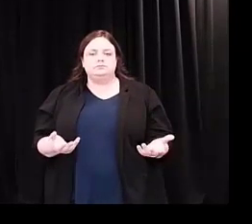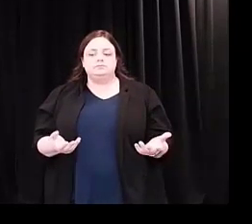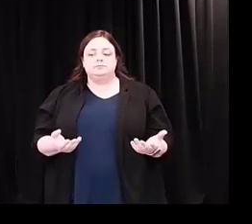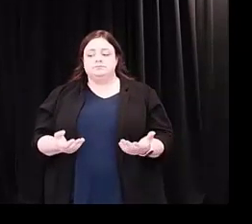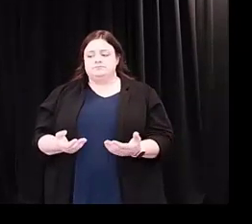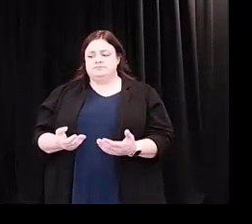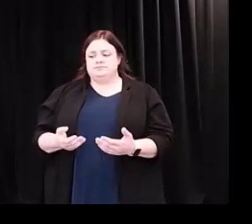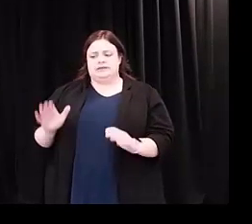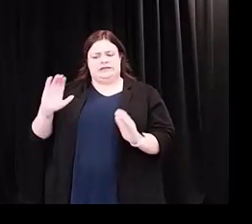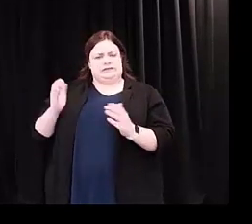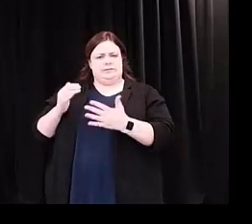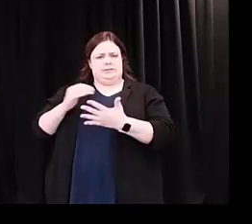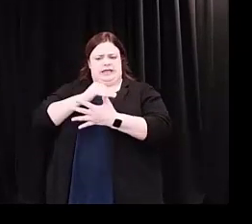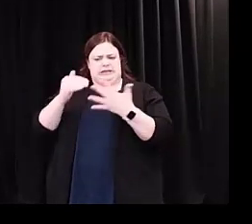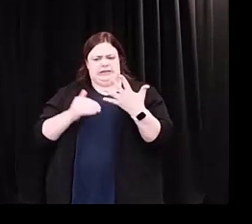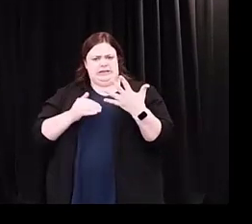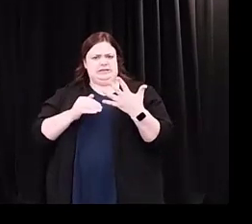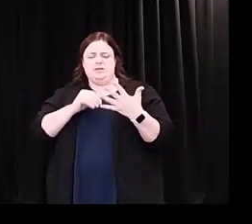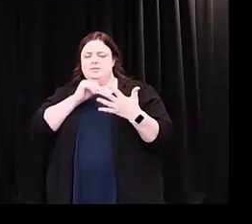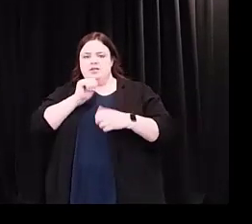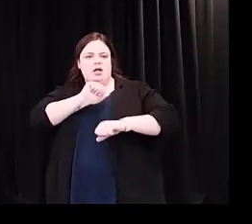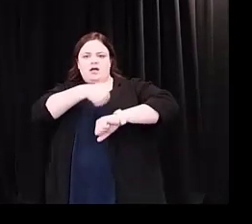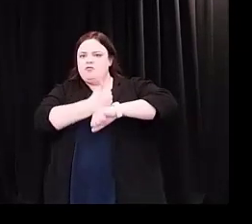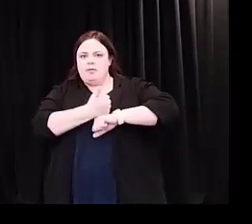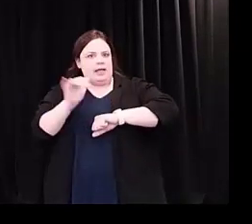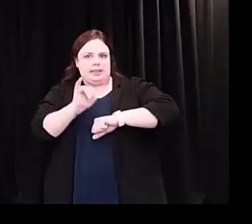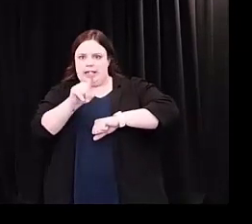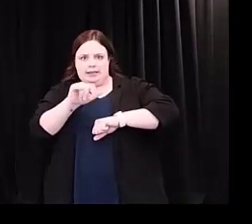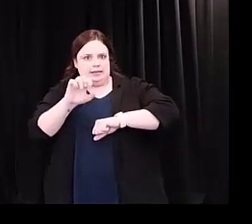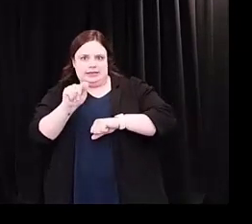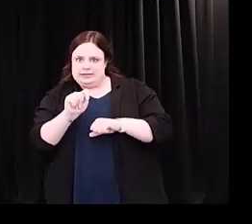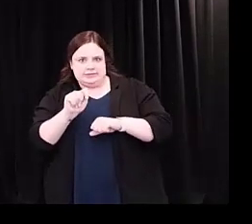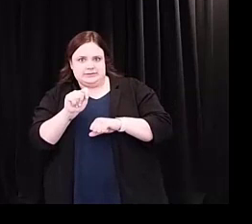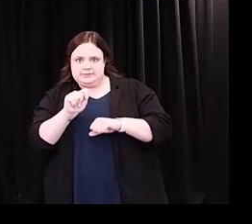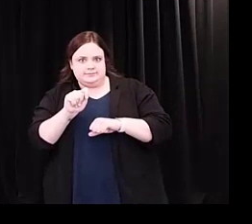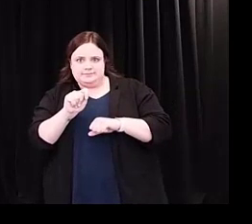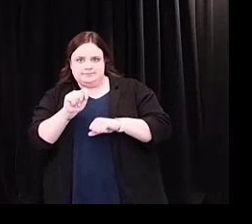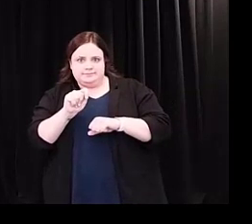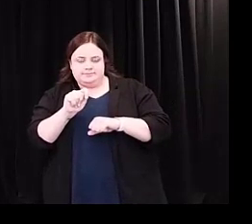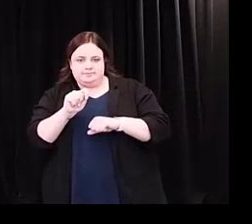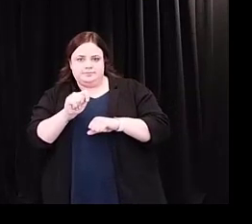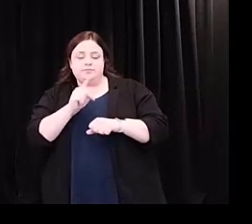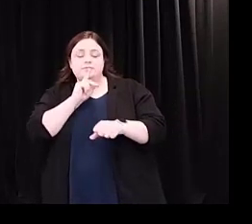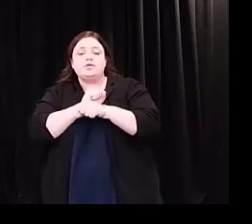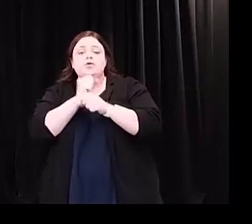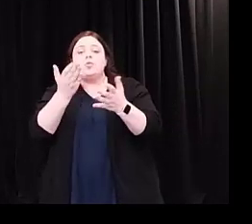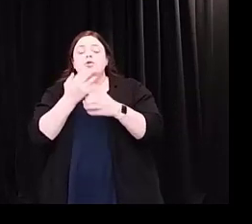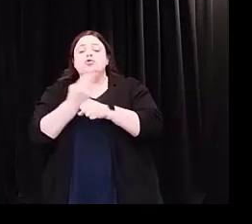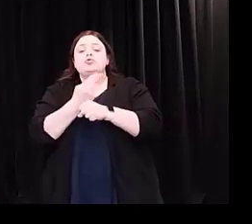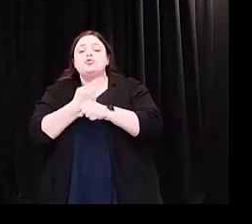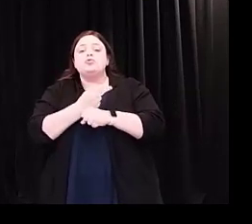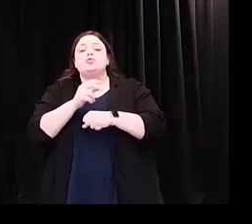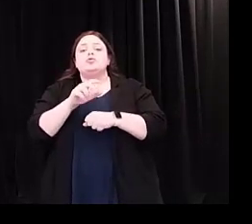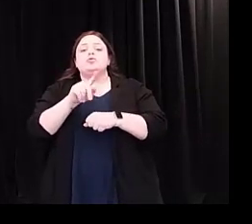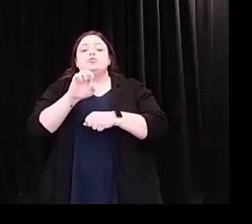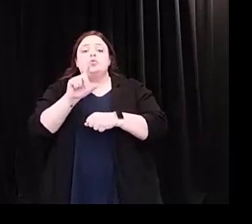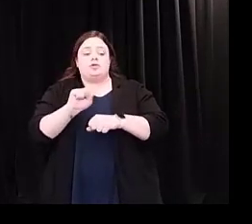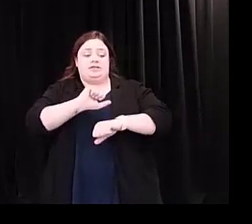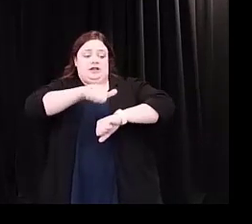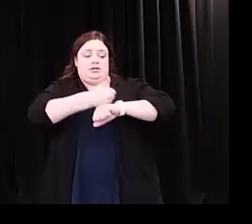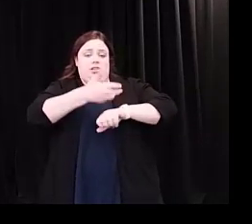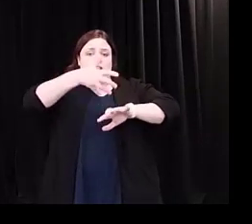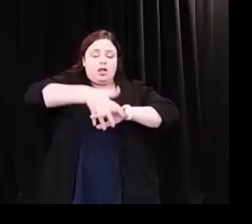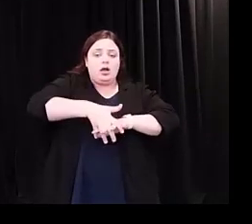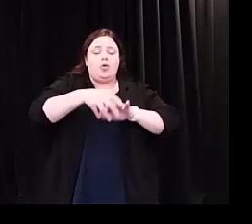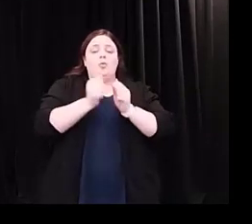Those look like lists, but they're not formatted as lists. We would actually want to use the tools that are built into